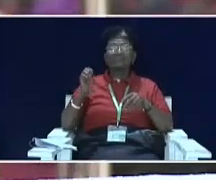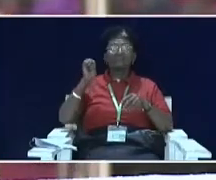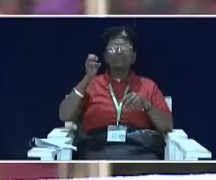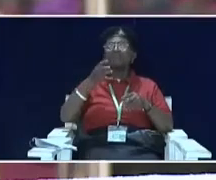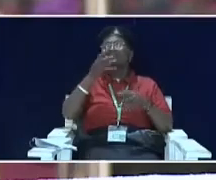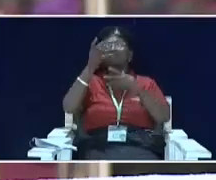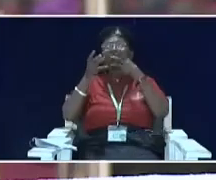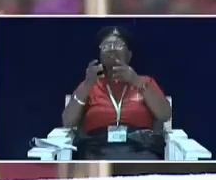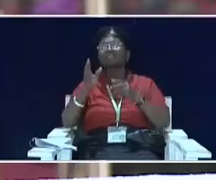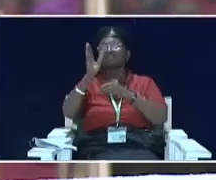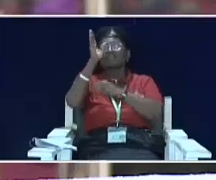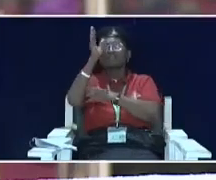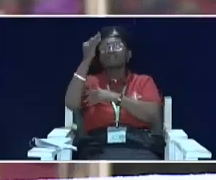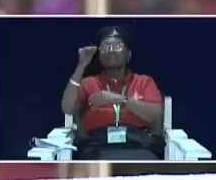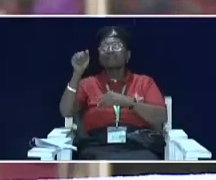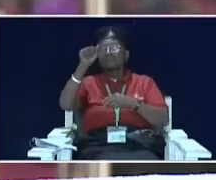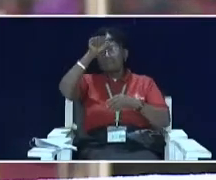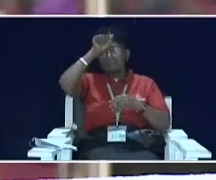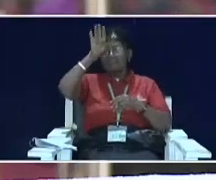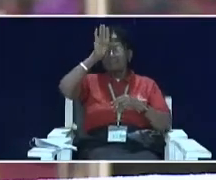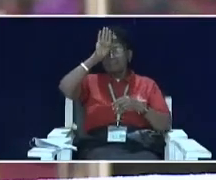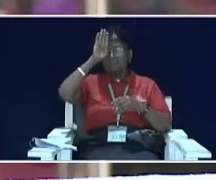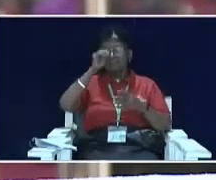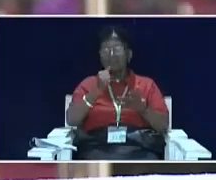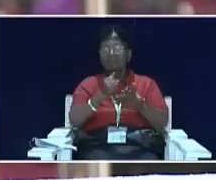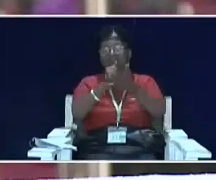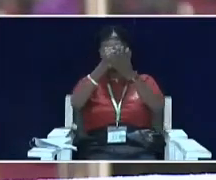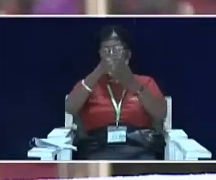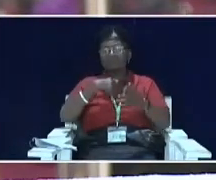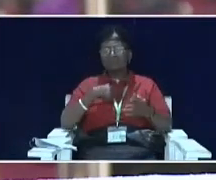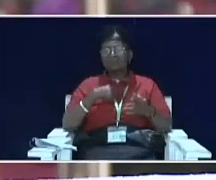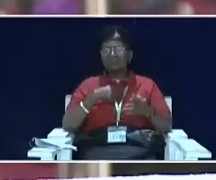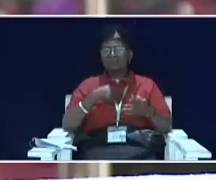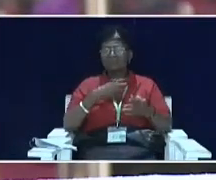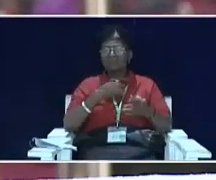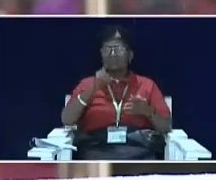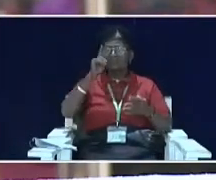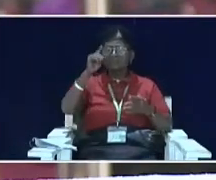please help me, rescue me." And one of them said, "What did you say?"